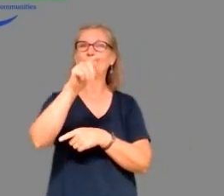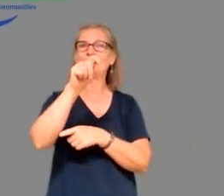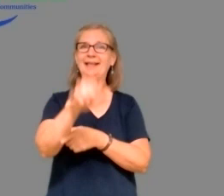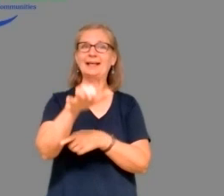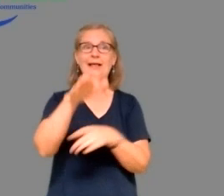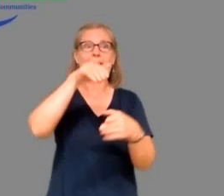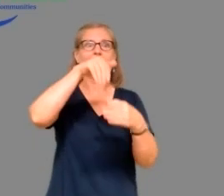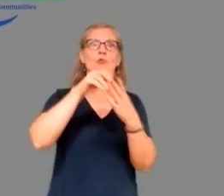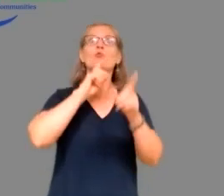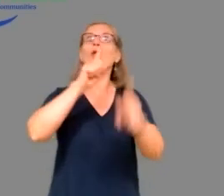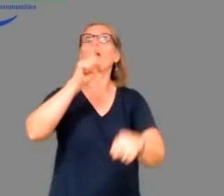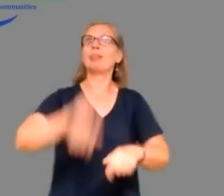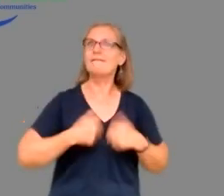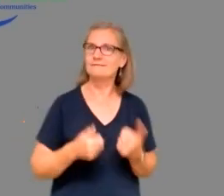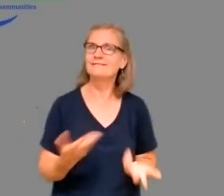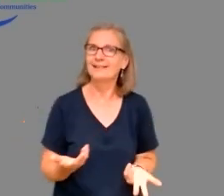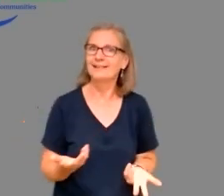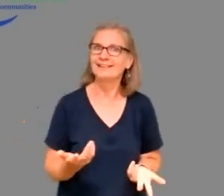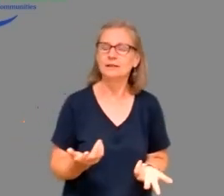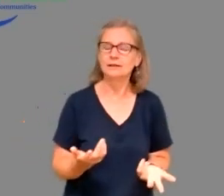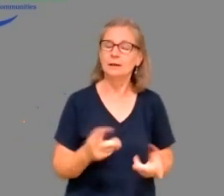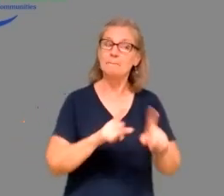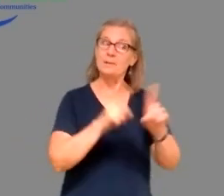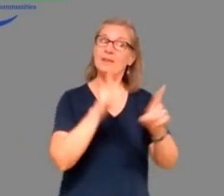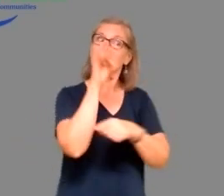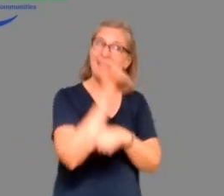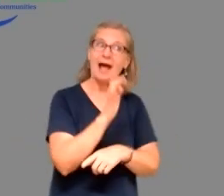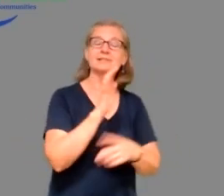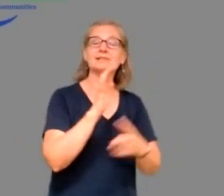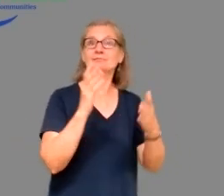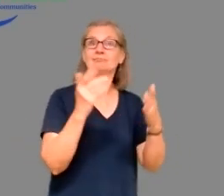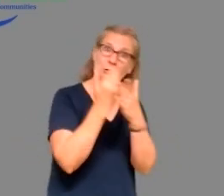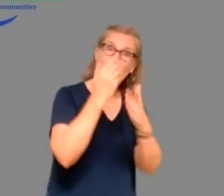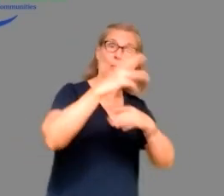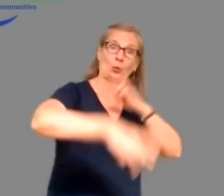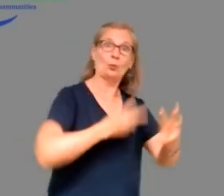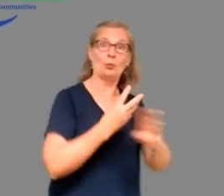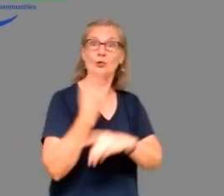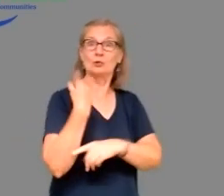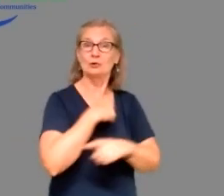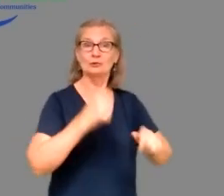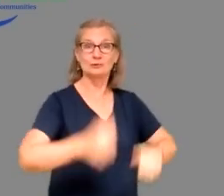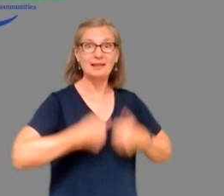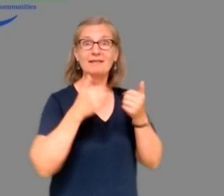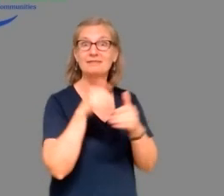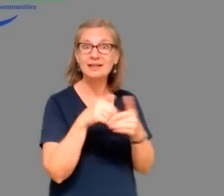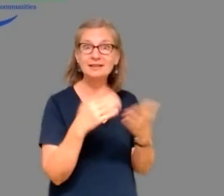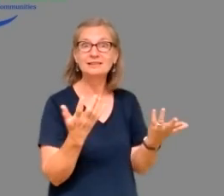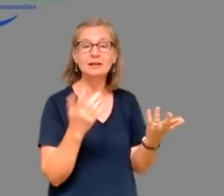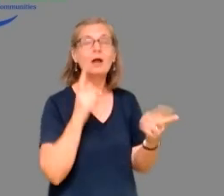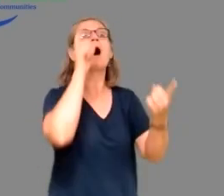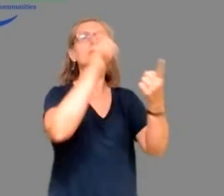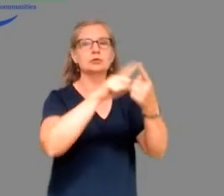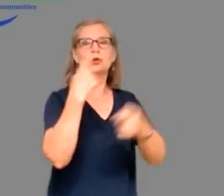it's going to be where we're at. That's the world we're going to live in until we figure something out regarding a vaccine